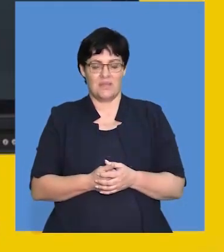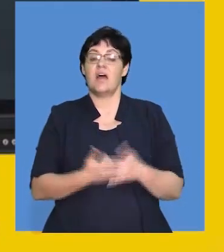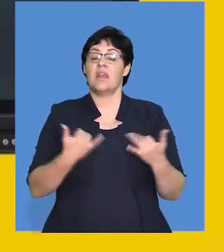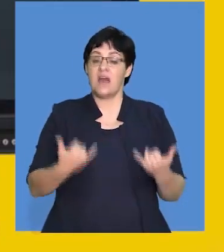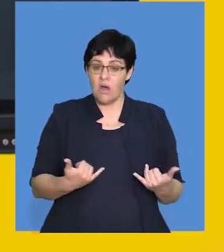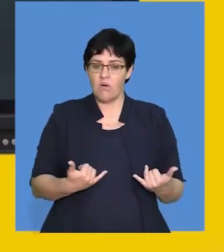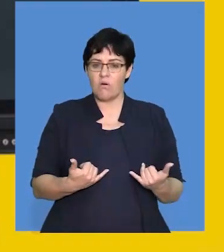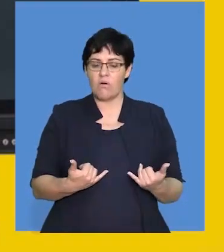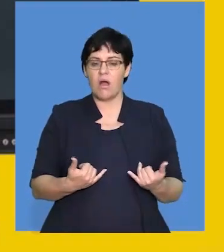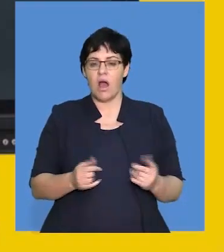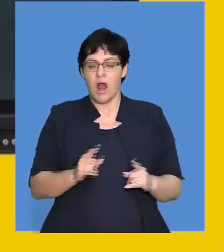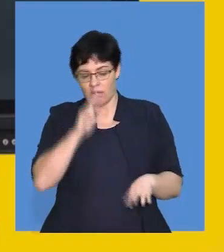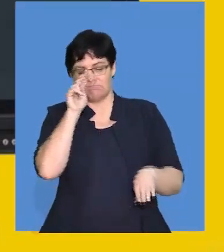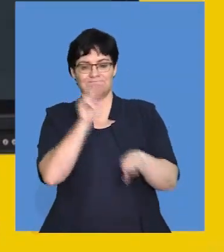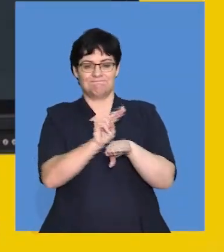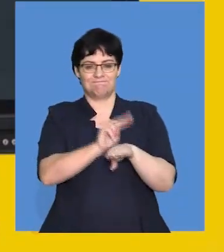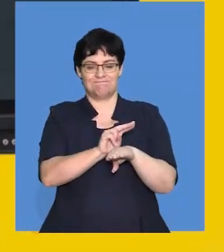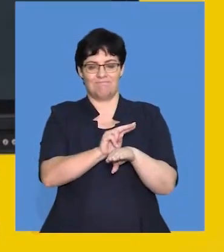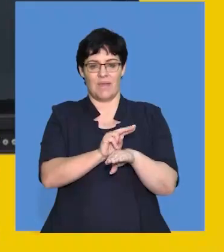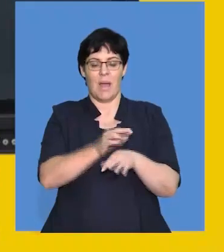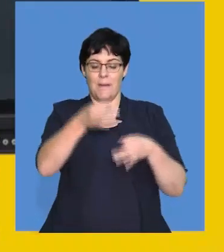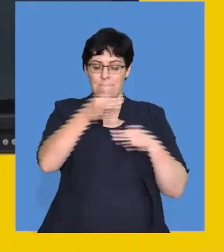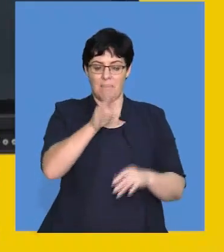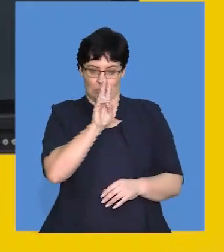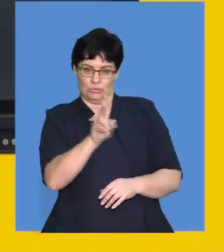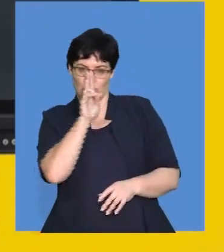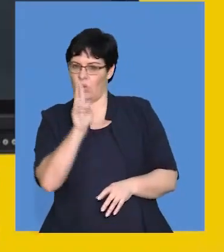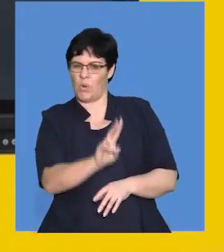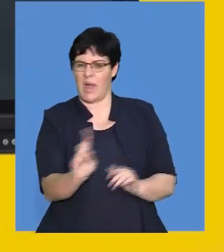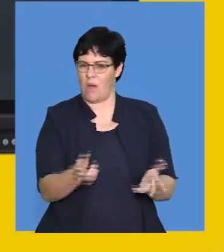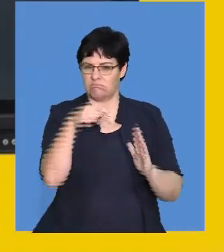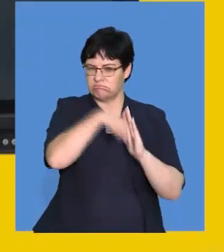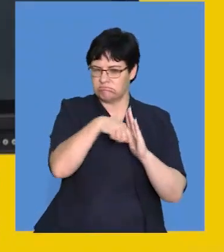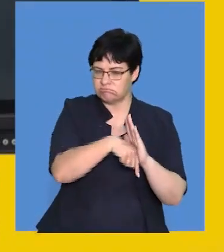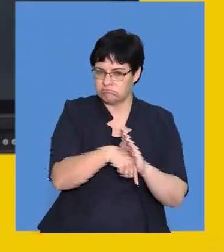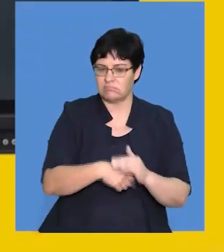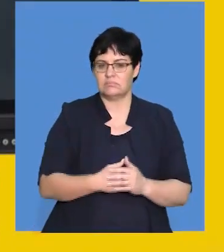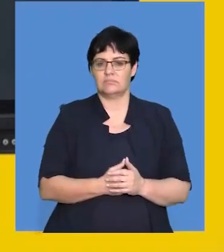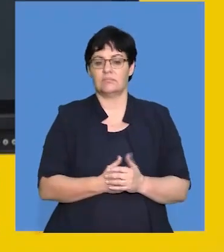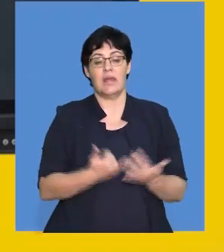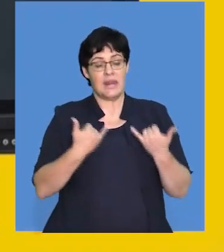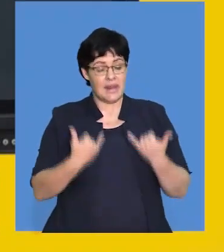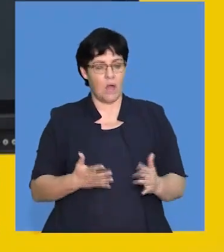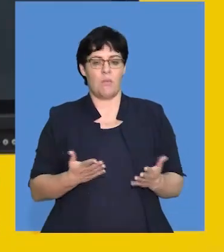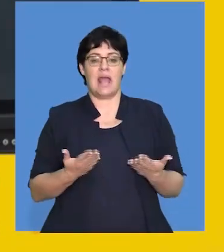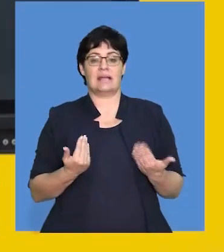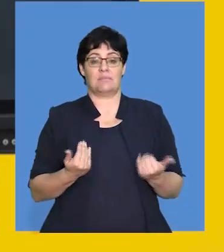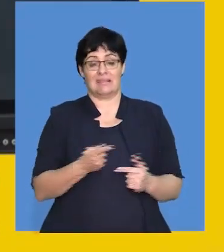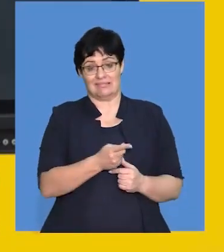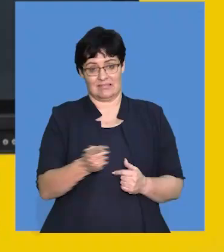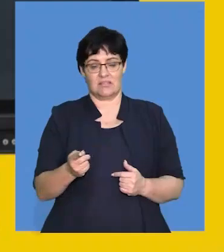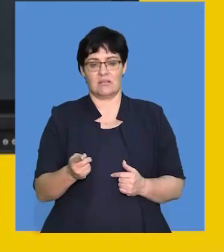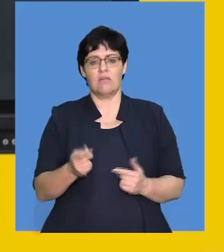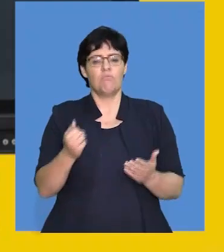you've had an overview of what the paper basically entails, I expect that by now you